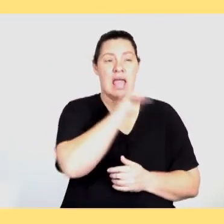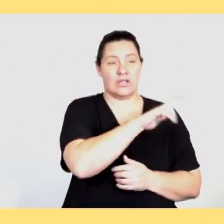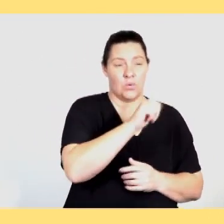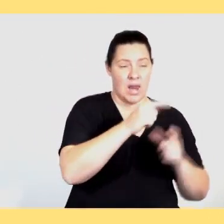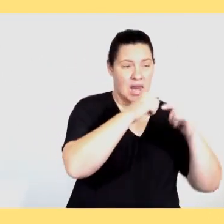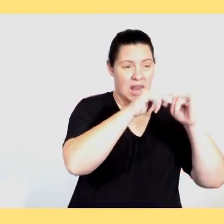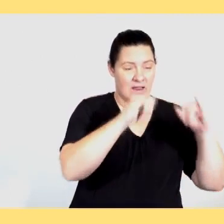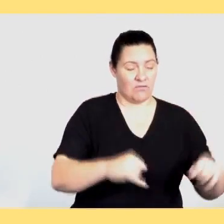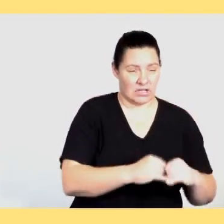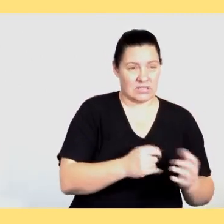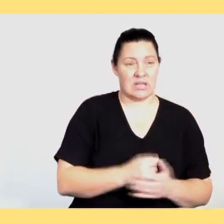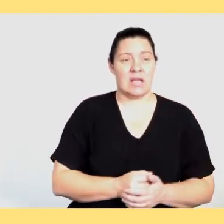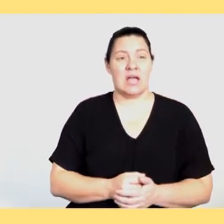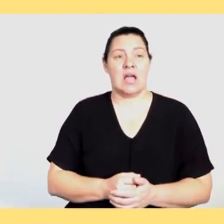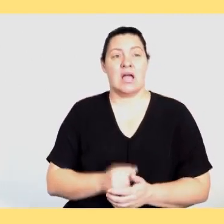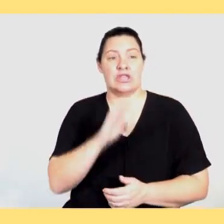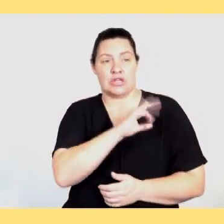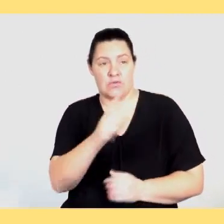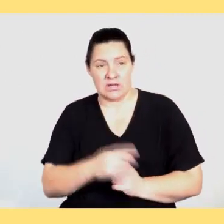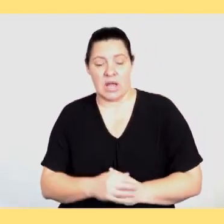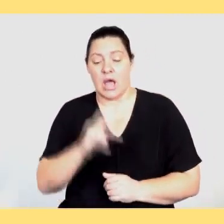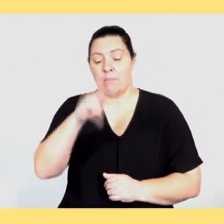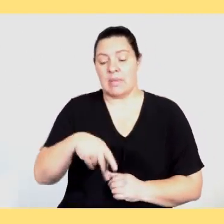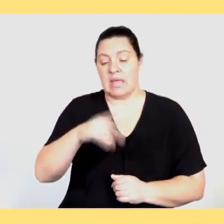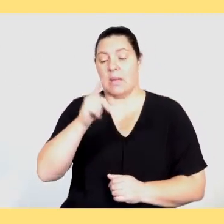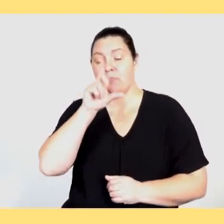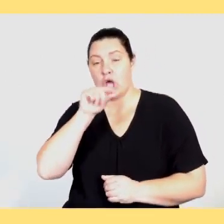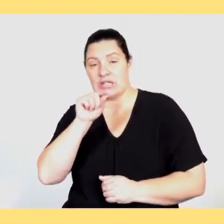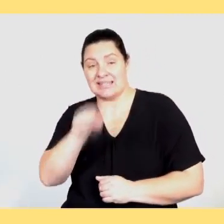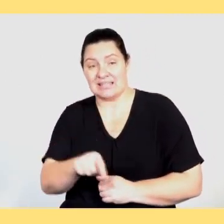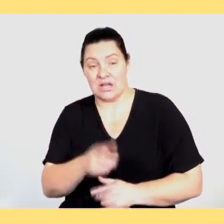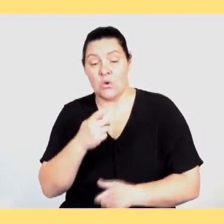31st, P. Bird. And when we sold goods to P.